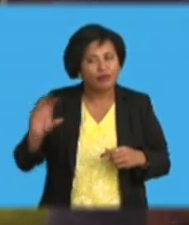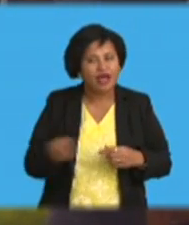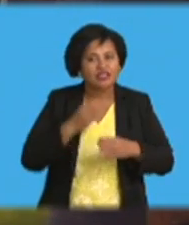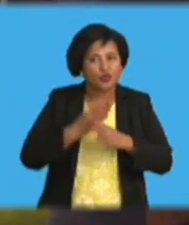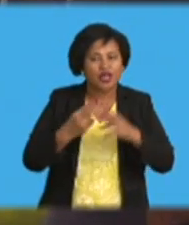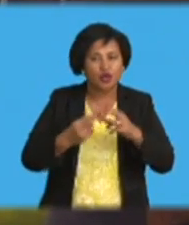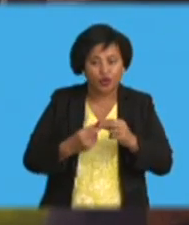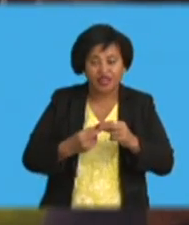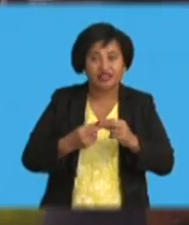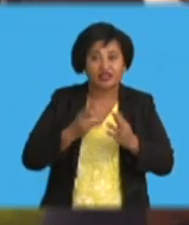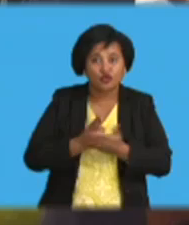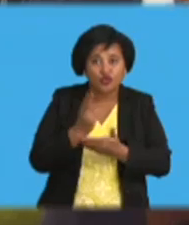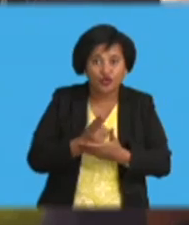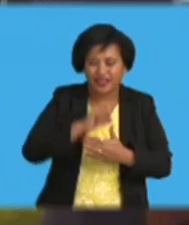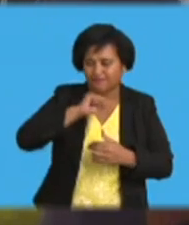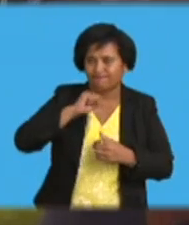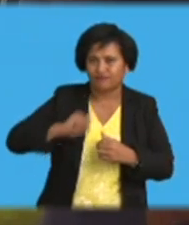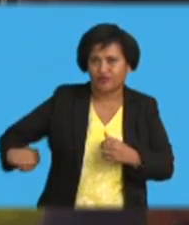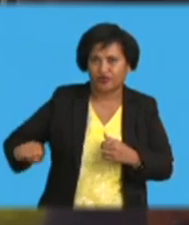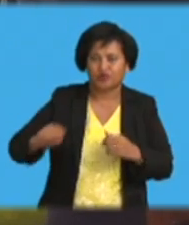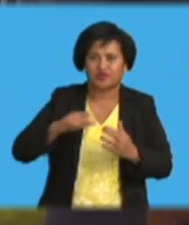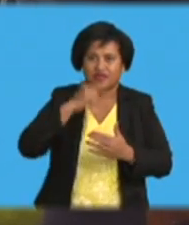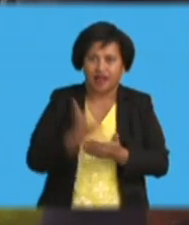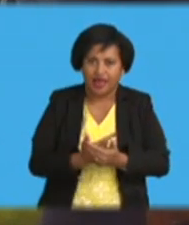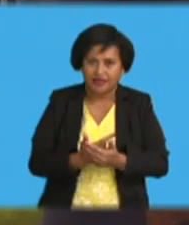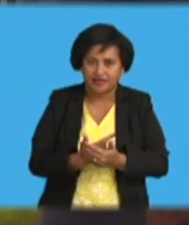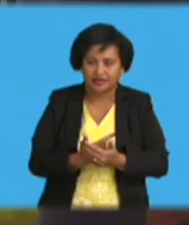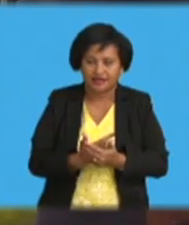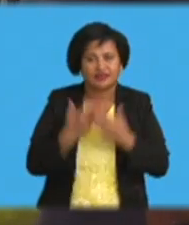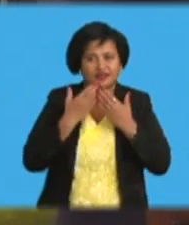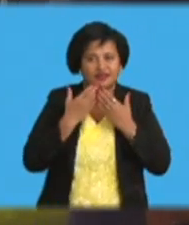and reject lies, wherever and whenever we encounter them. Thank you, Madam Speaker.